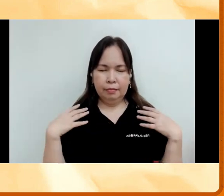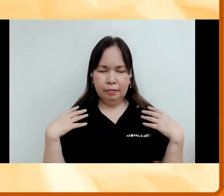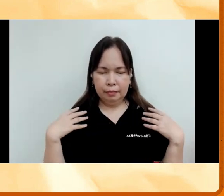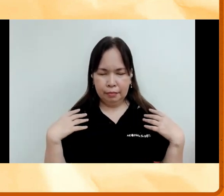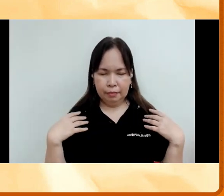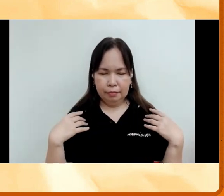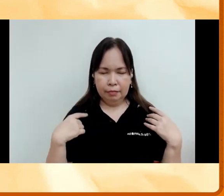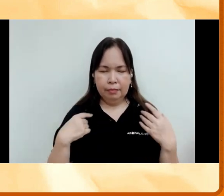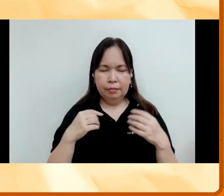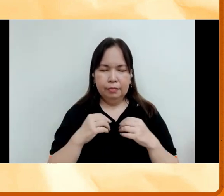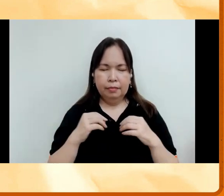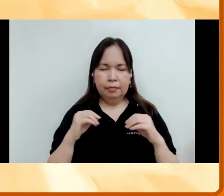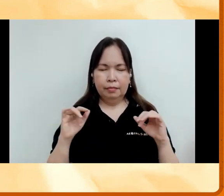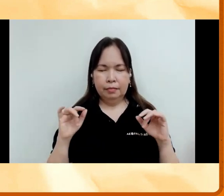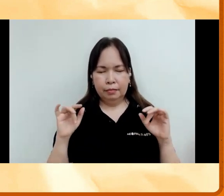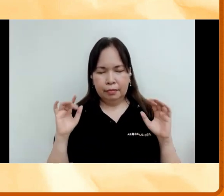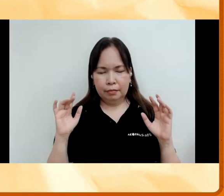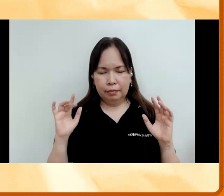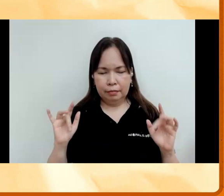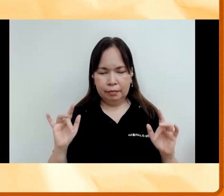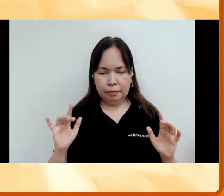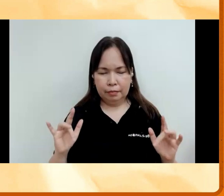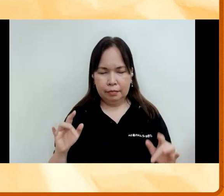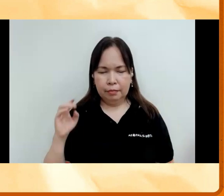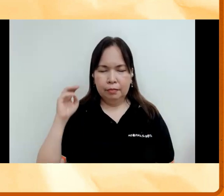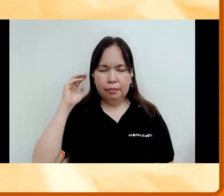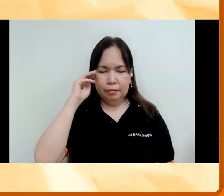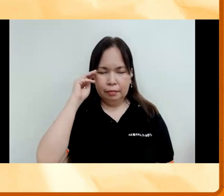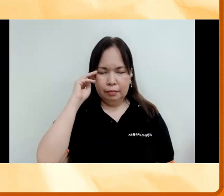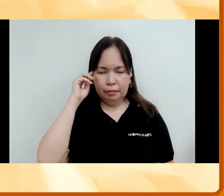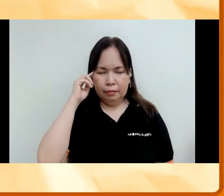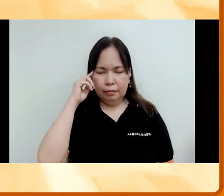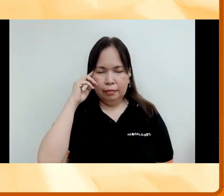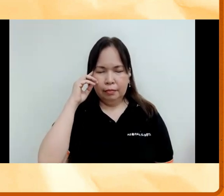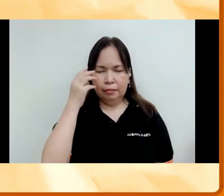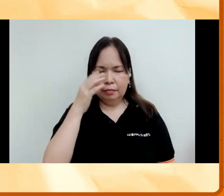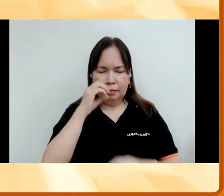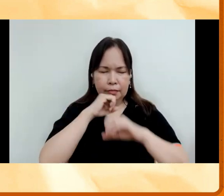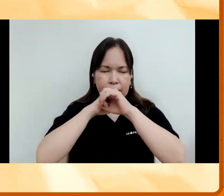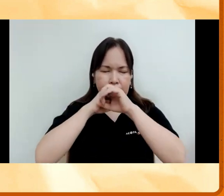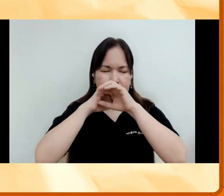bodies, allow your mind to create a safe image.